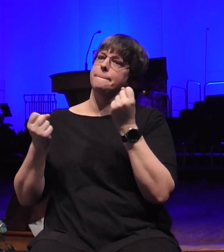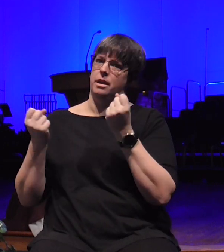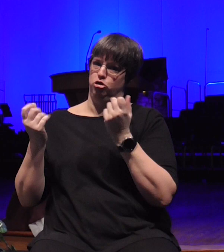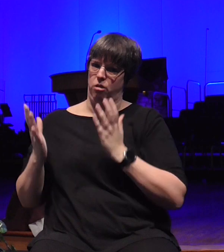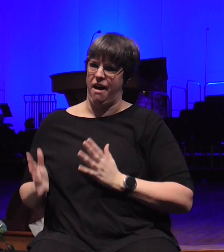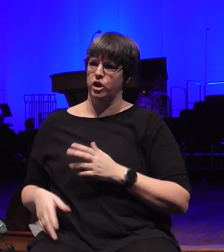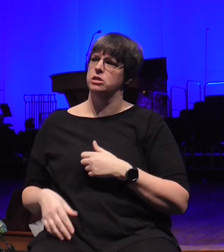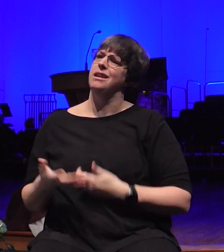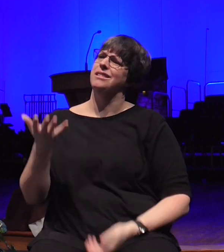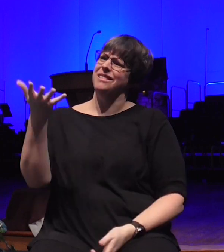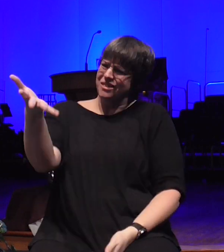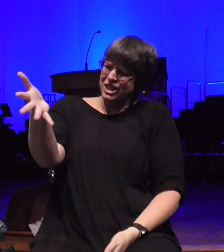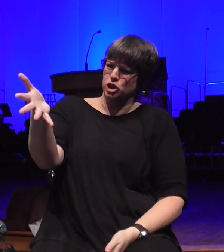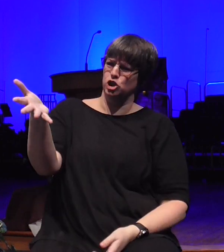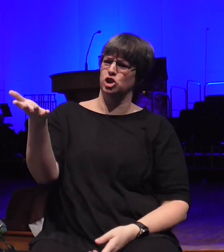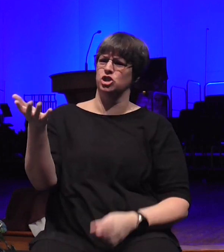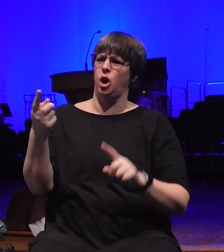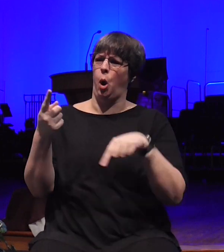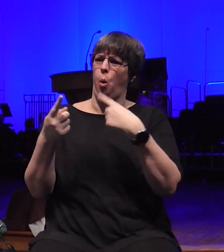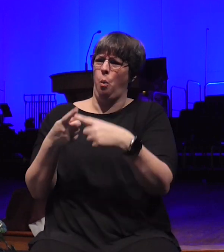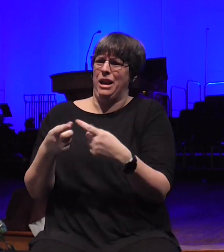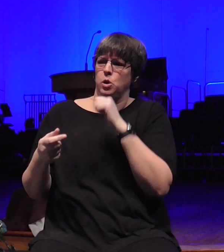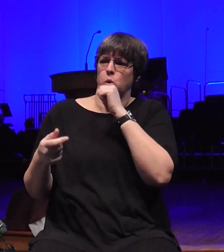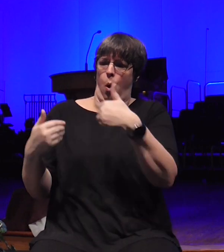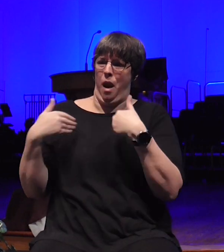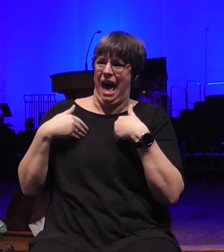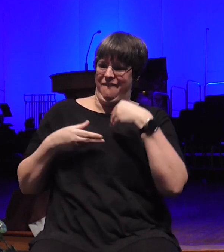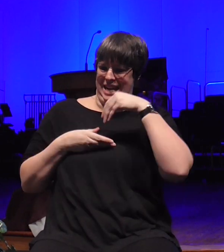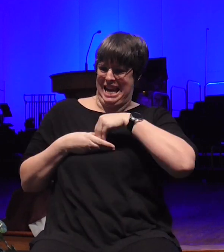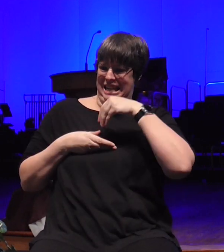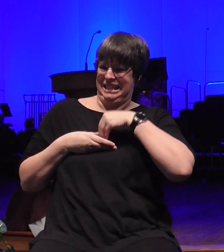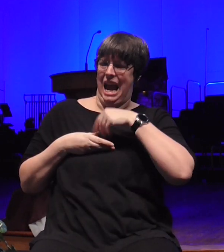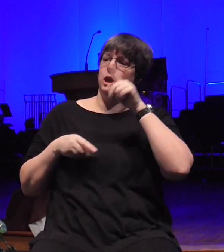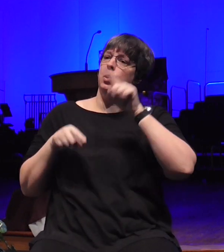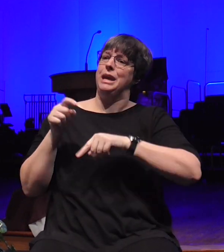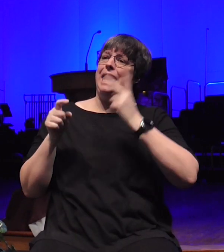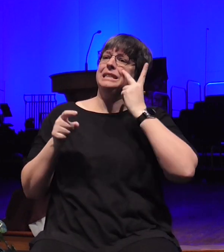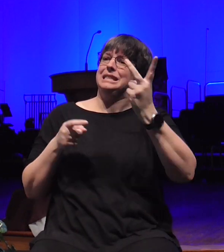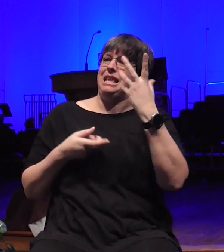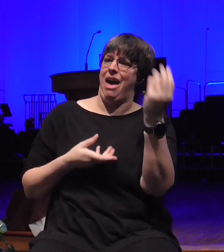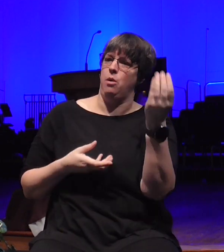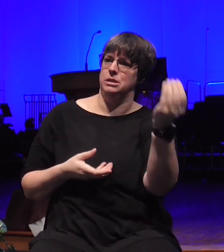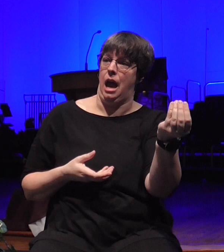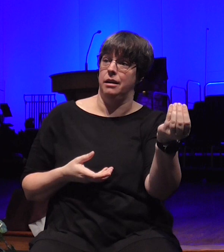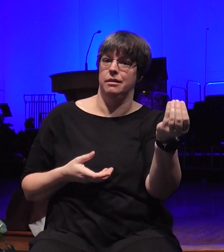said to him, "Man, when you haven't got it inside, you can't see it outside."